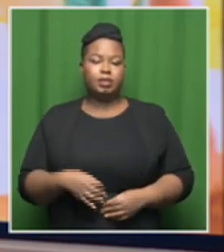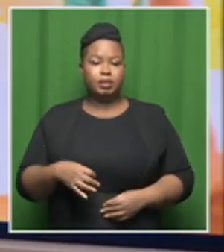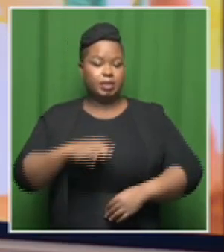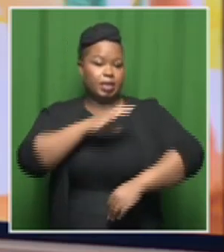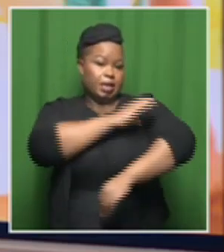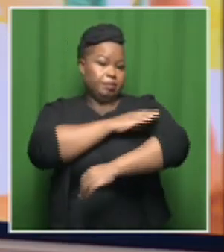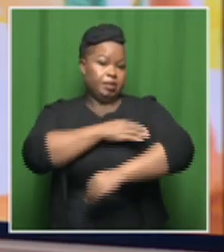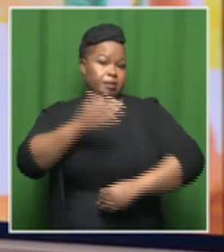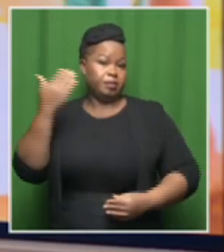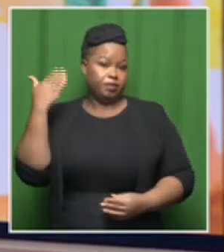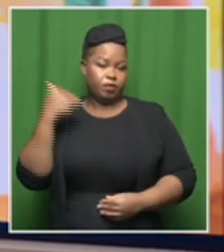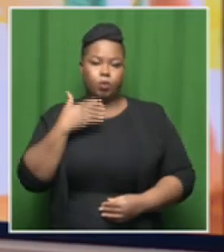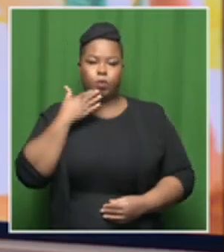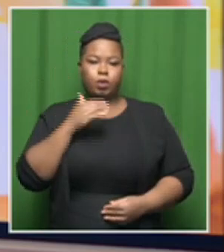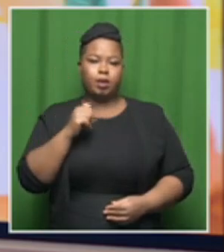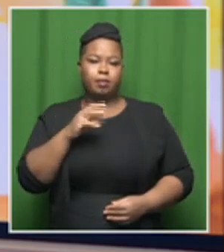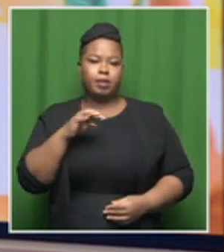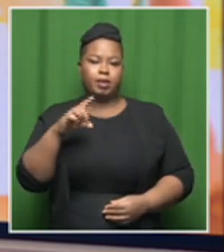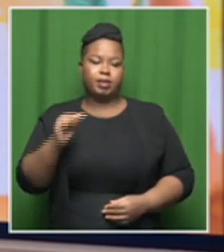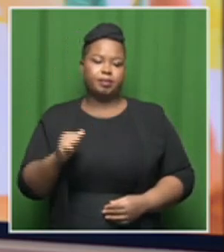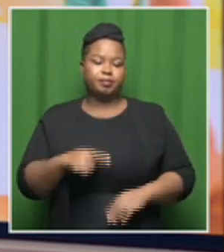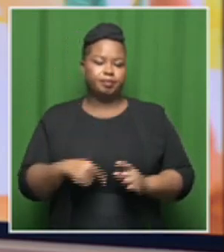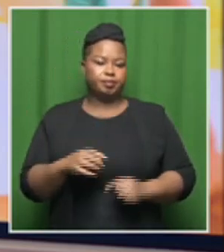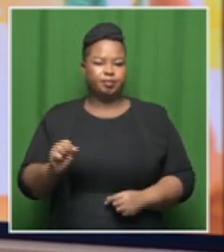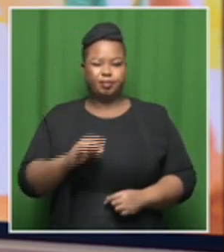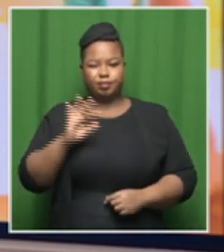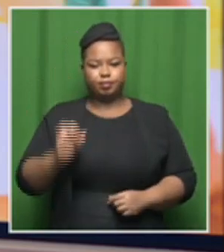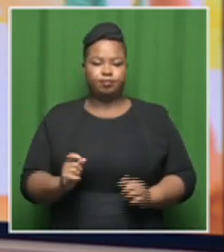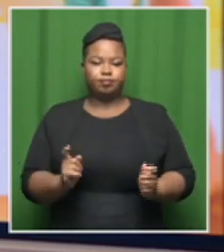captain, and Amanda Mynhardt, just about South Africa